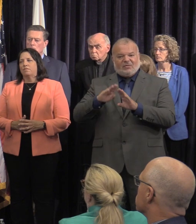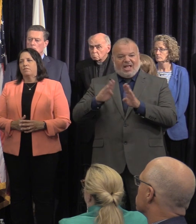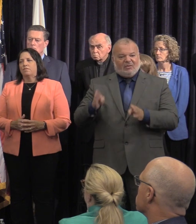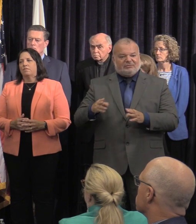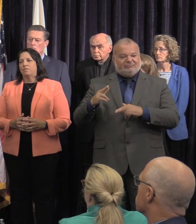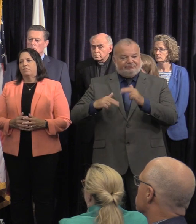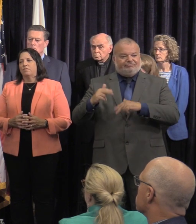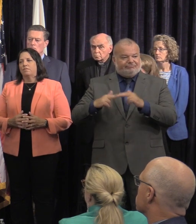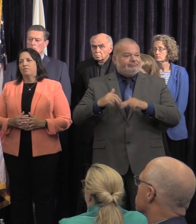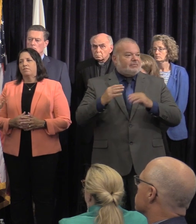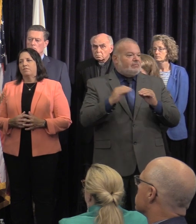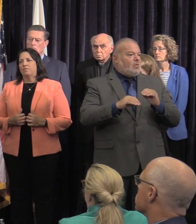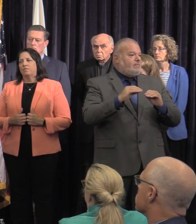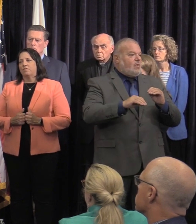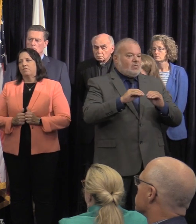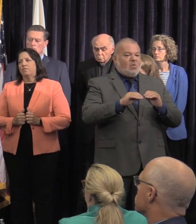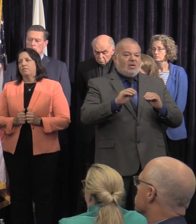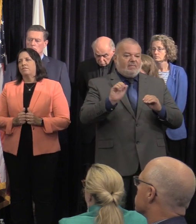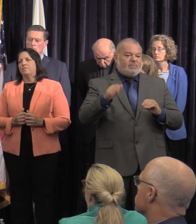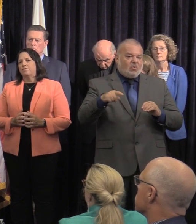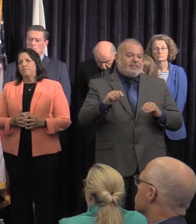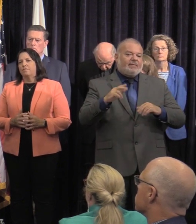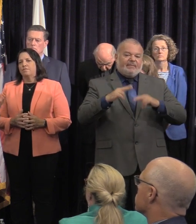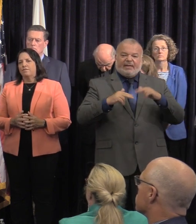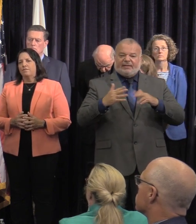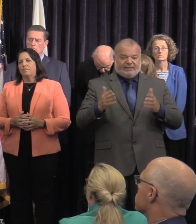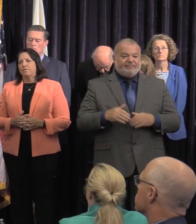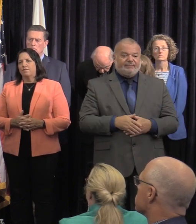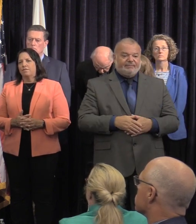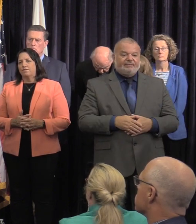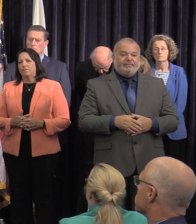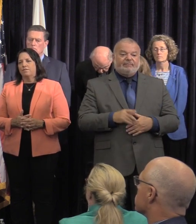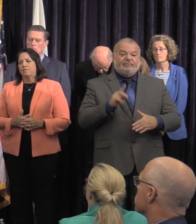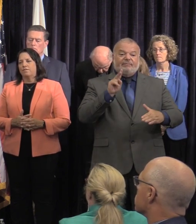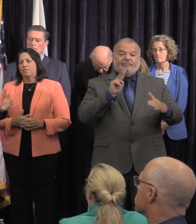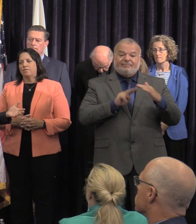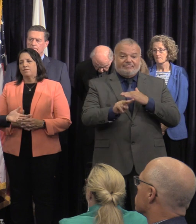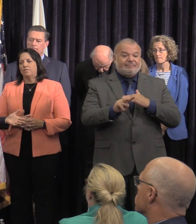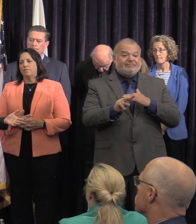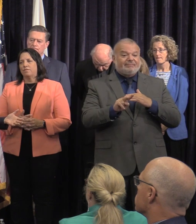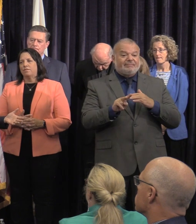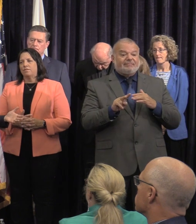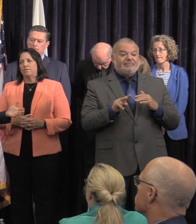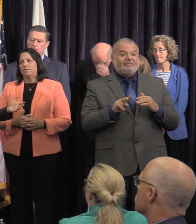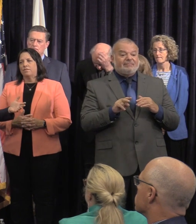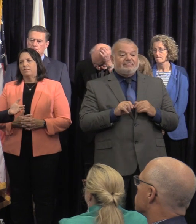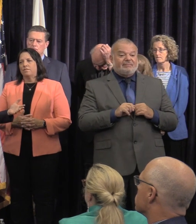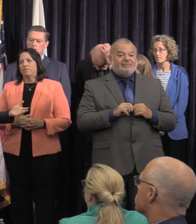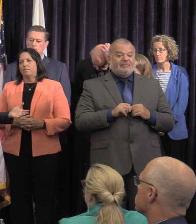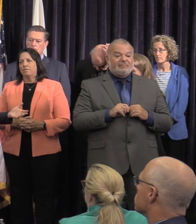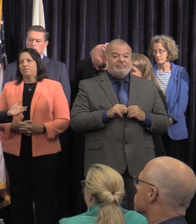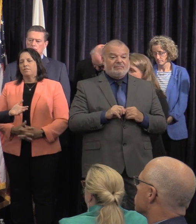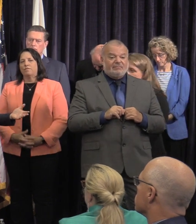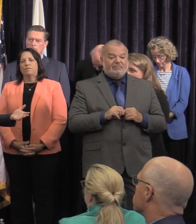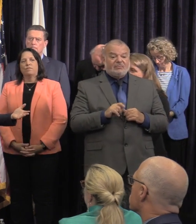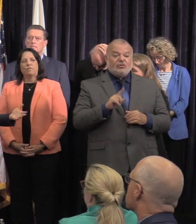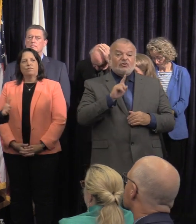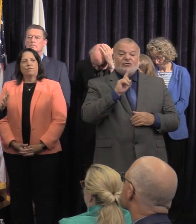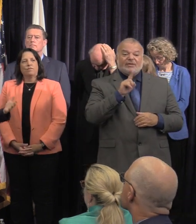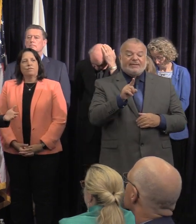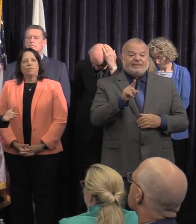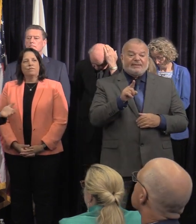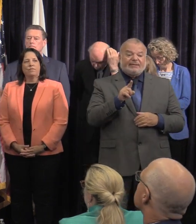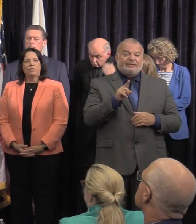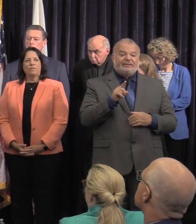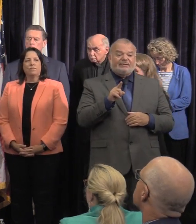here in Massachusetts in terms of the number, in terms of the regular and daily, and we will have between 10 and 20